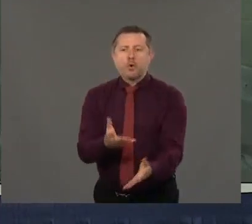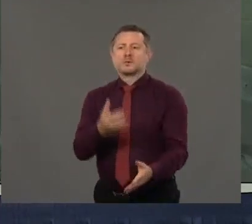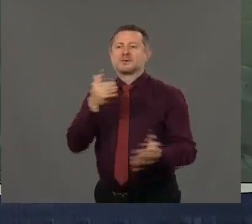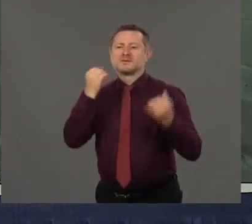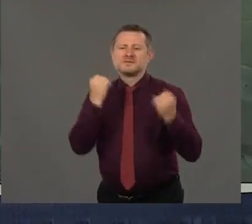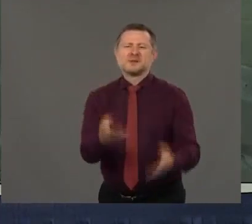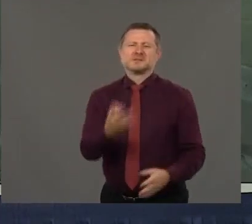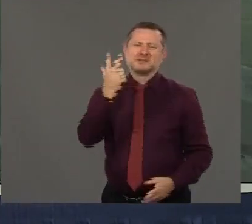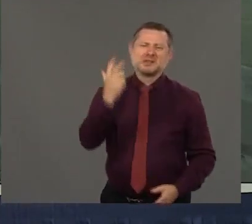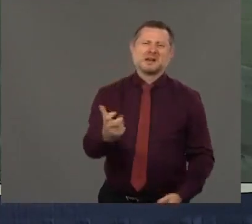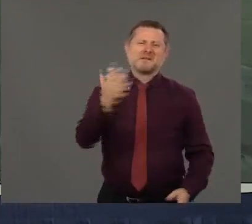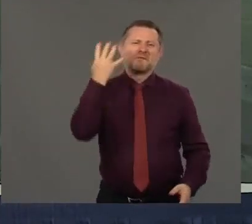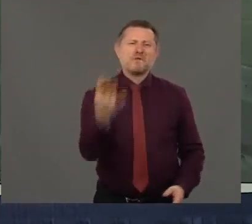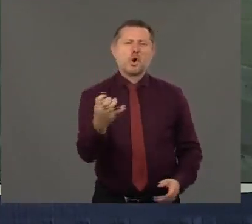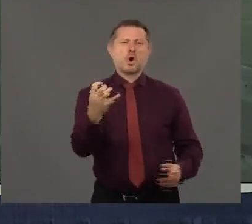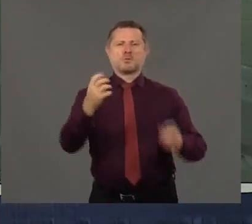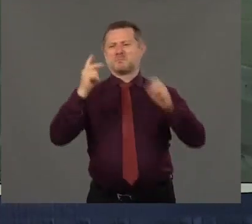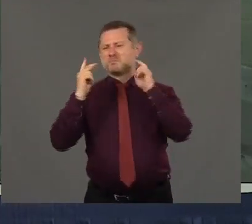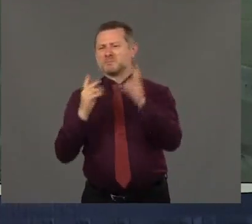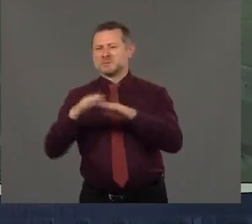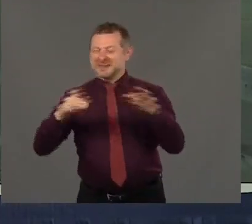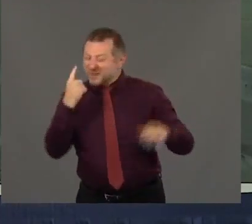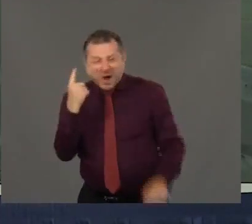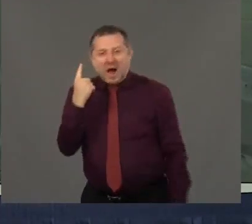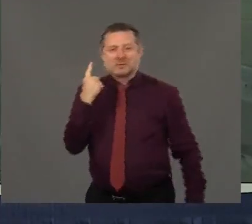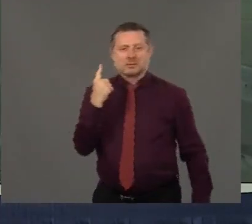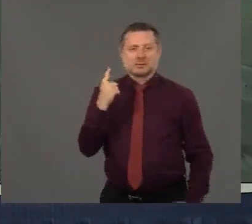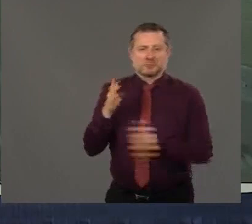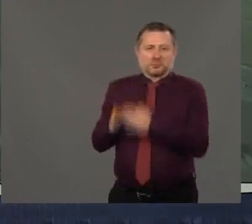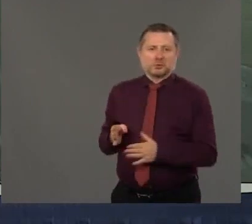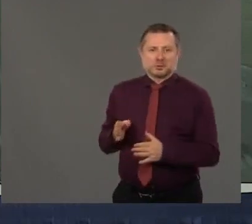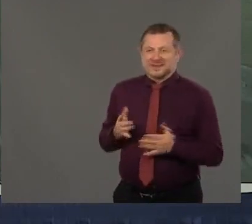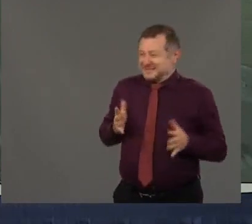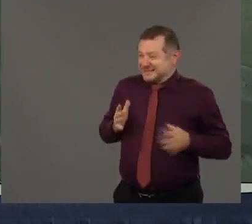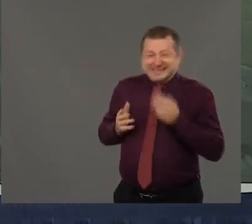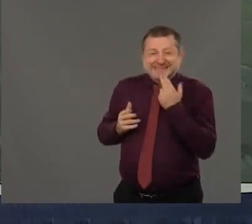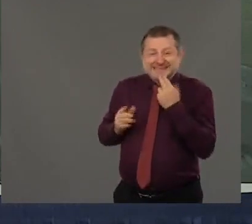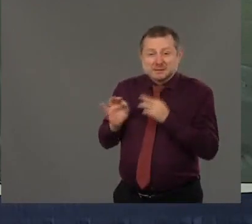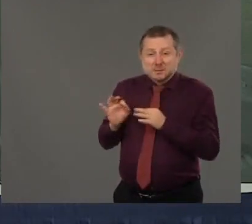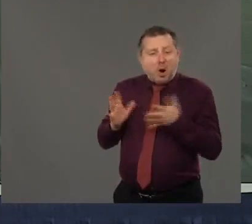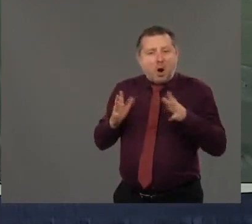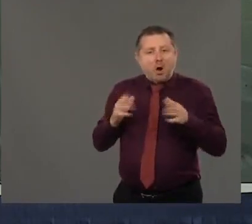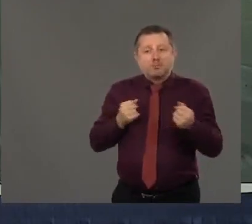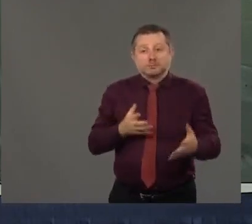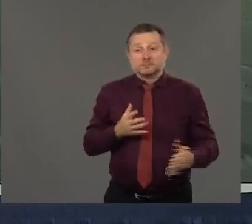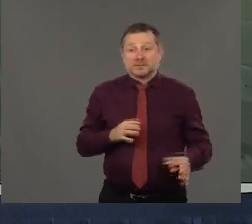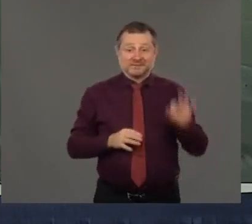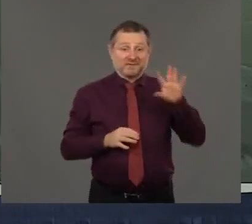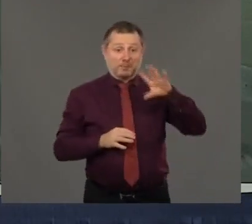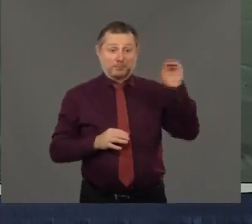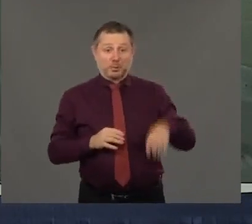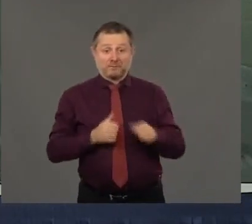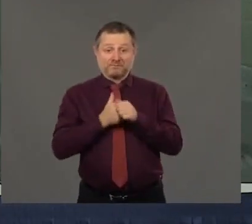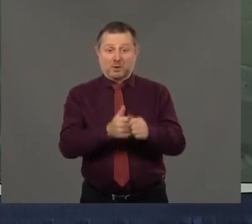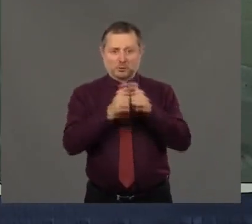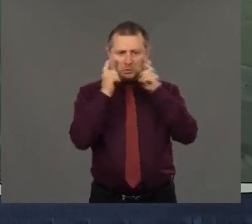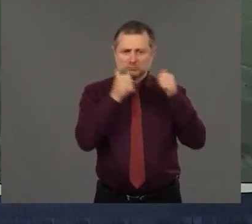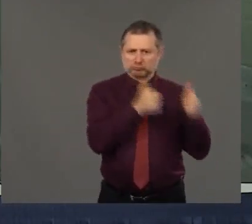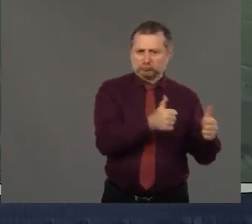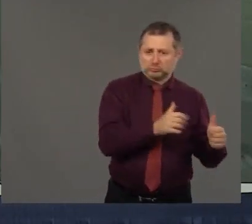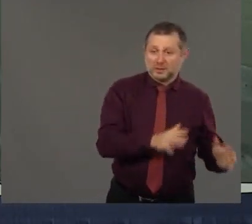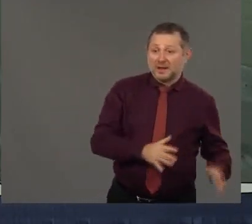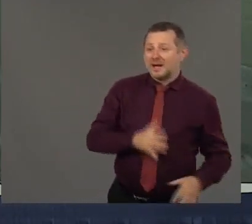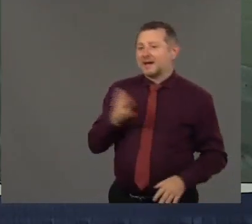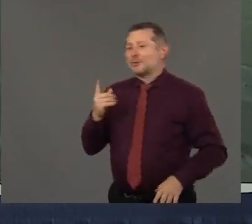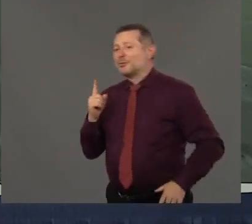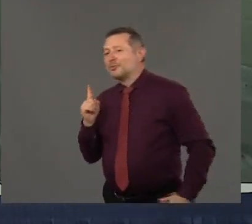cases. One person. So 95% is great. Yeah, but one person in